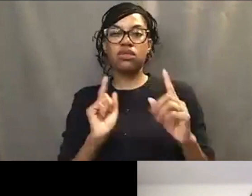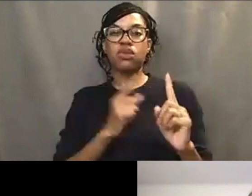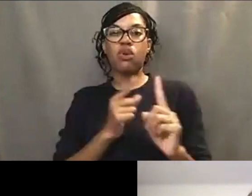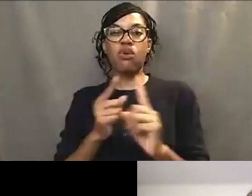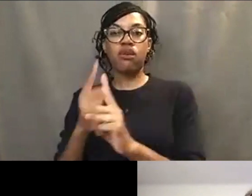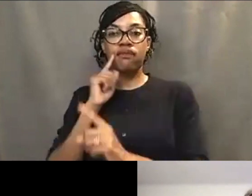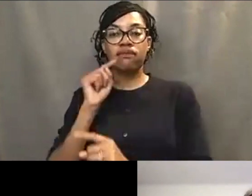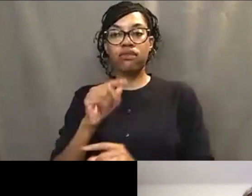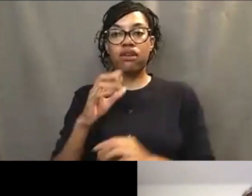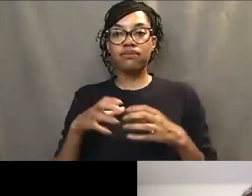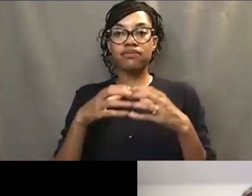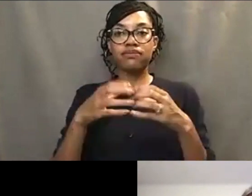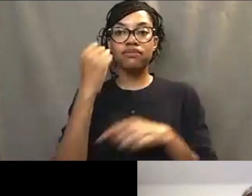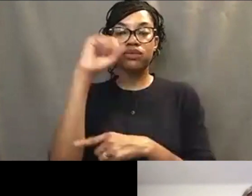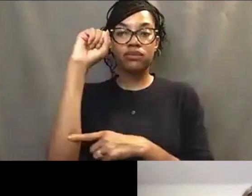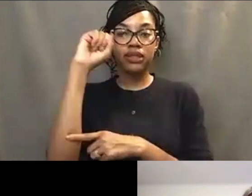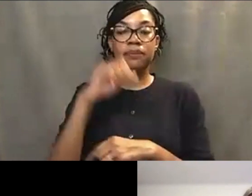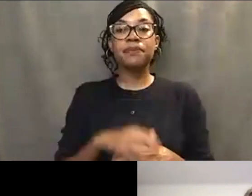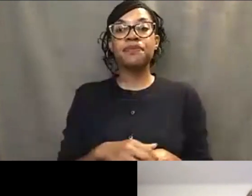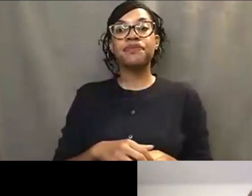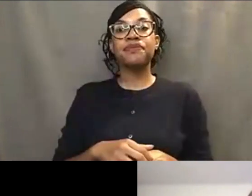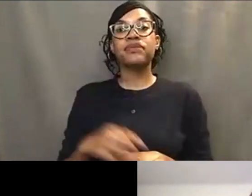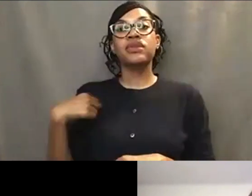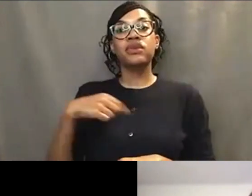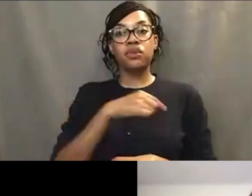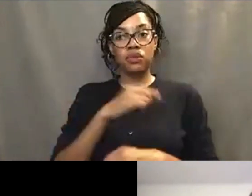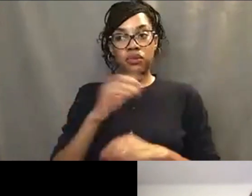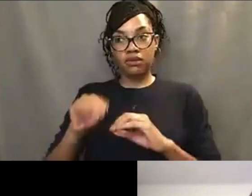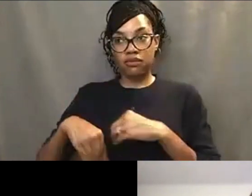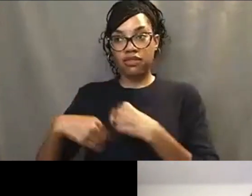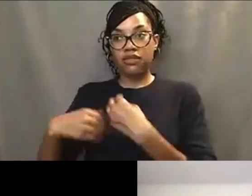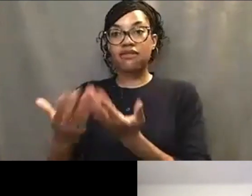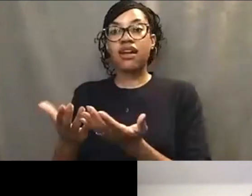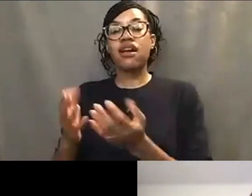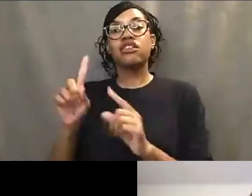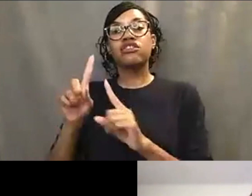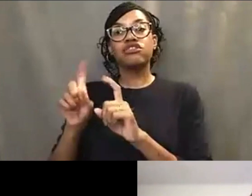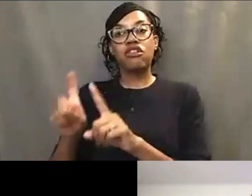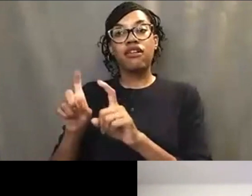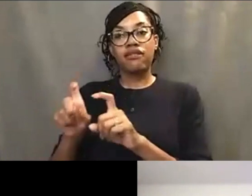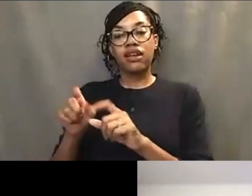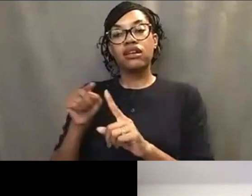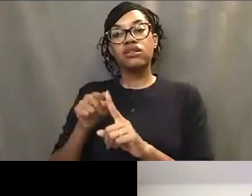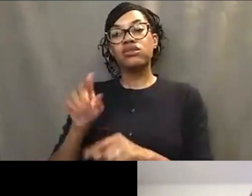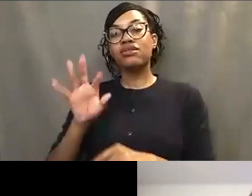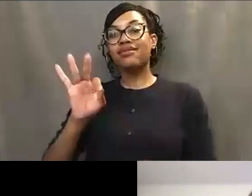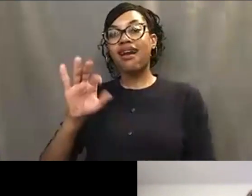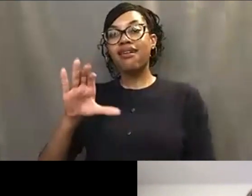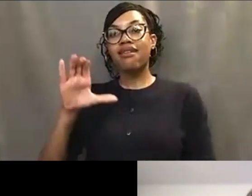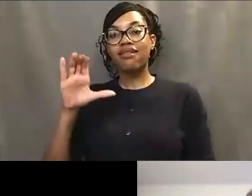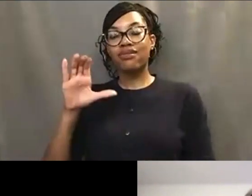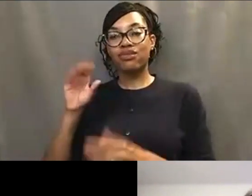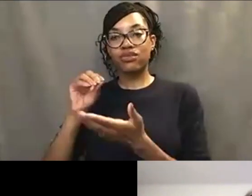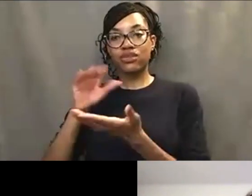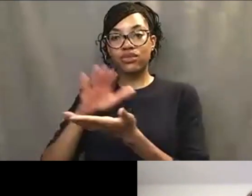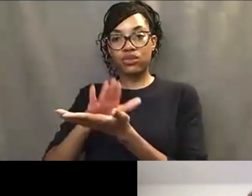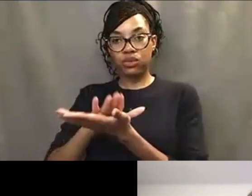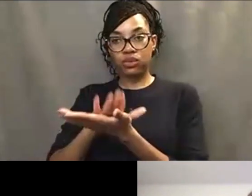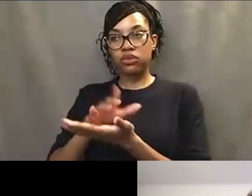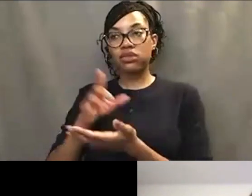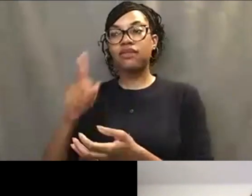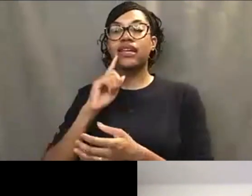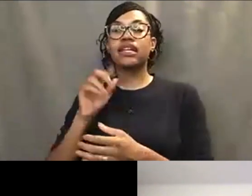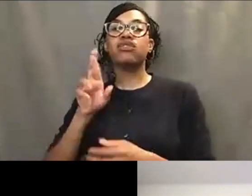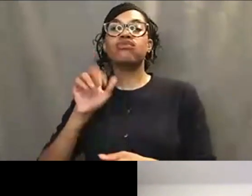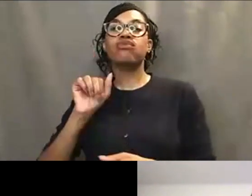union moved a survey at 900 school sites asking UTLA members to rank issues based on 3 different frames.